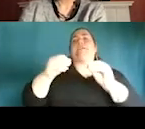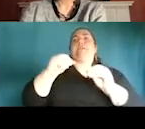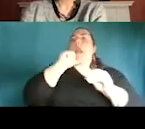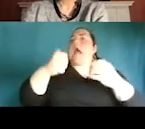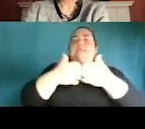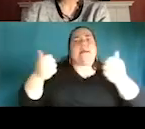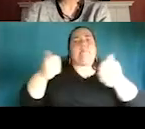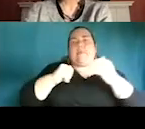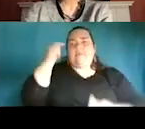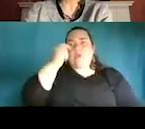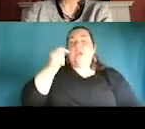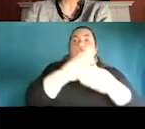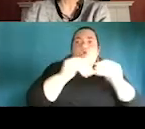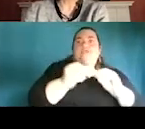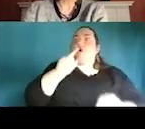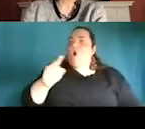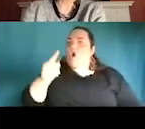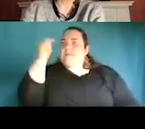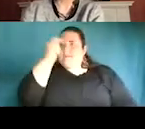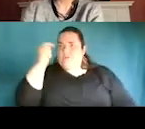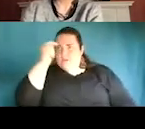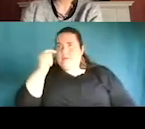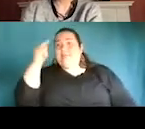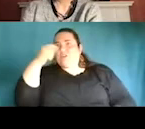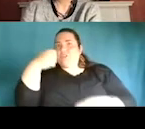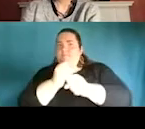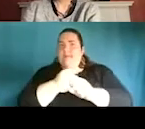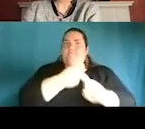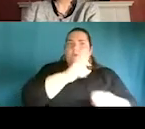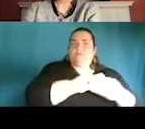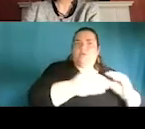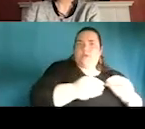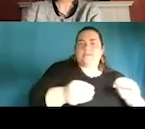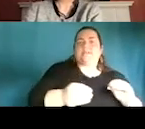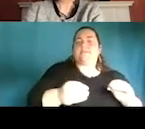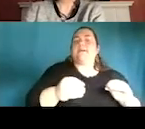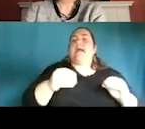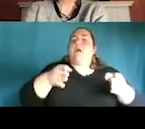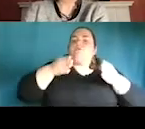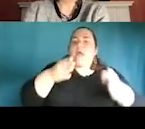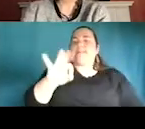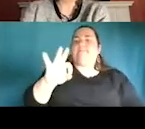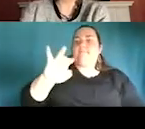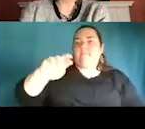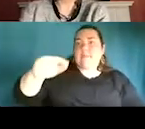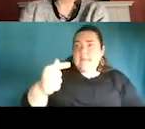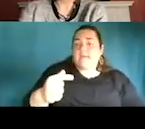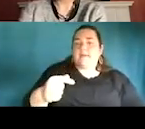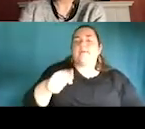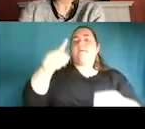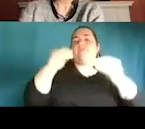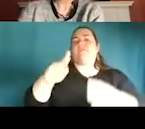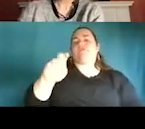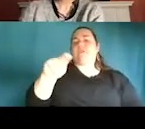are real and legitimate sources of data and ways of being. And Professor Keene works to enact this tenet in the classroom.